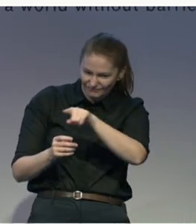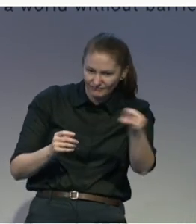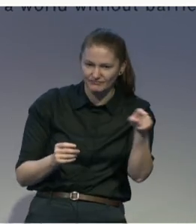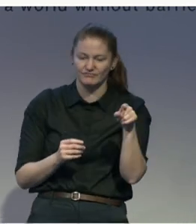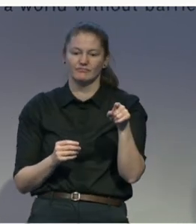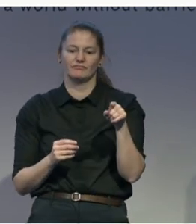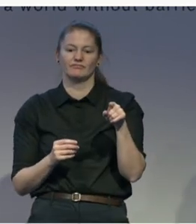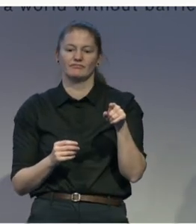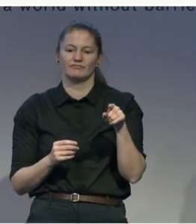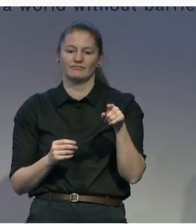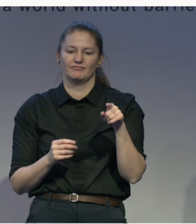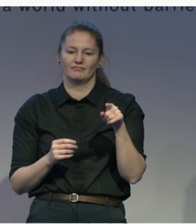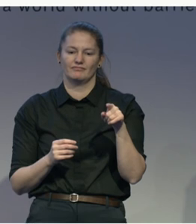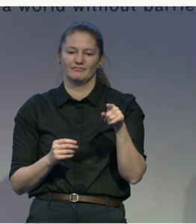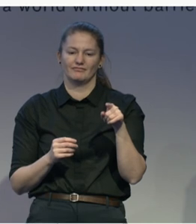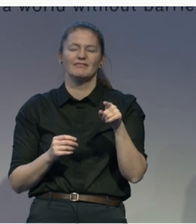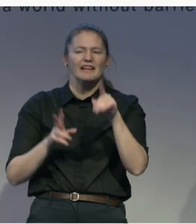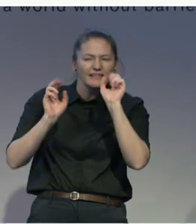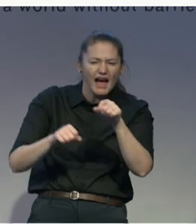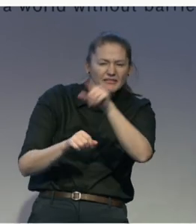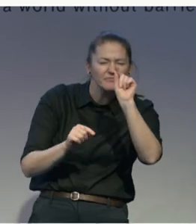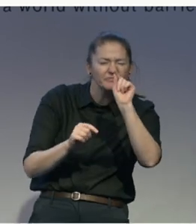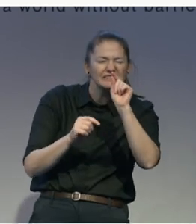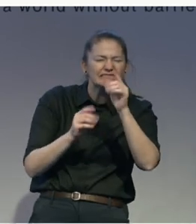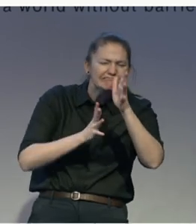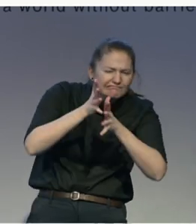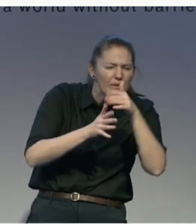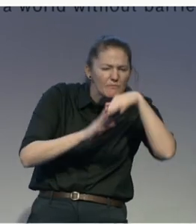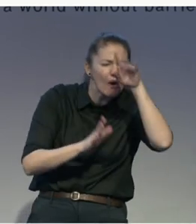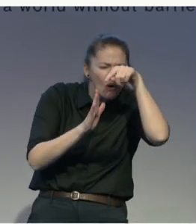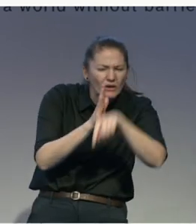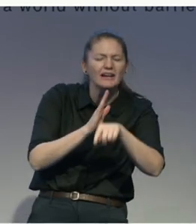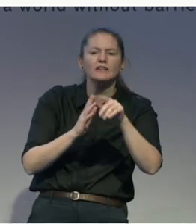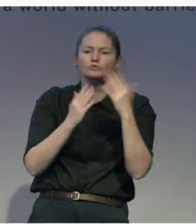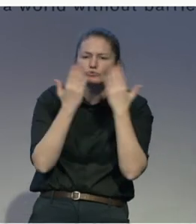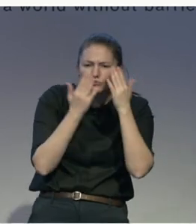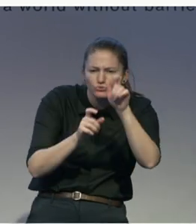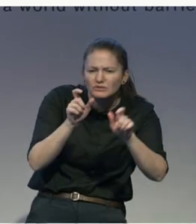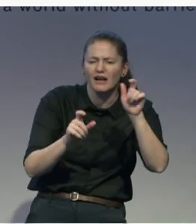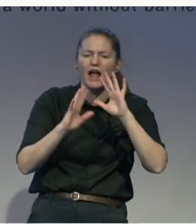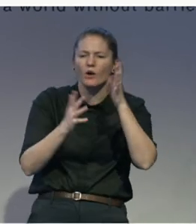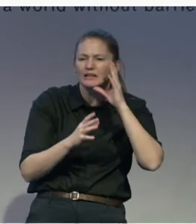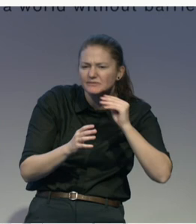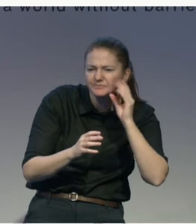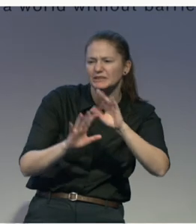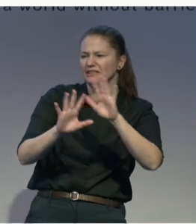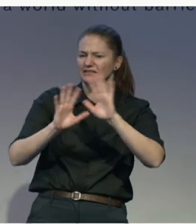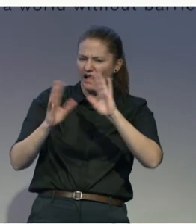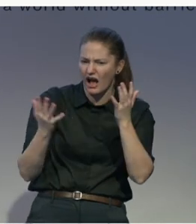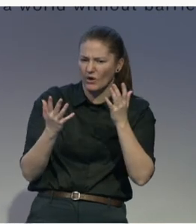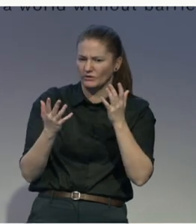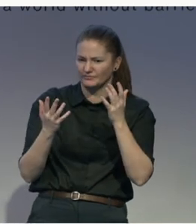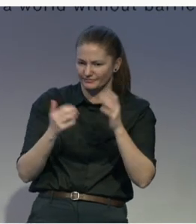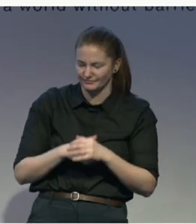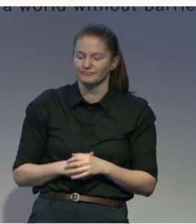that? Sure. Thank you for the question, and thank you for being the first to jump in with the I am somebody. So